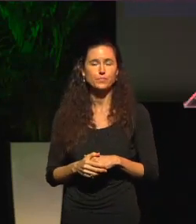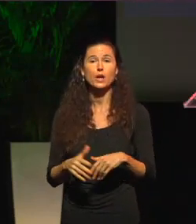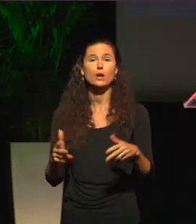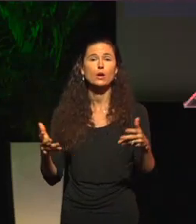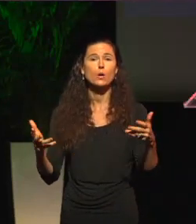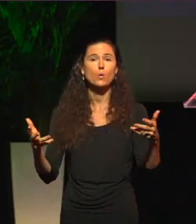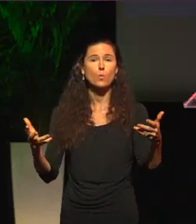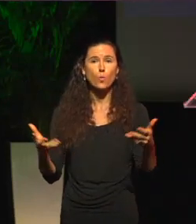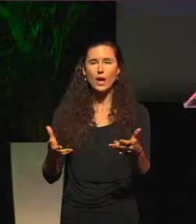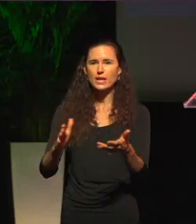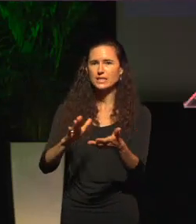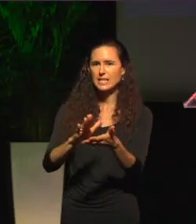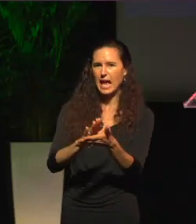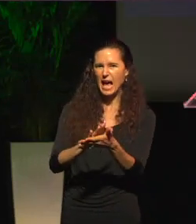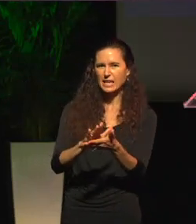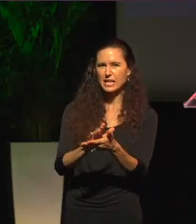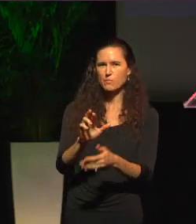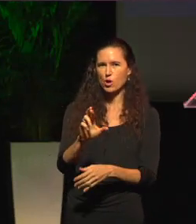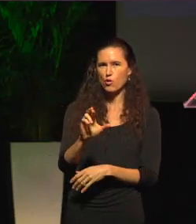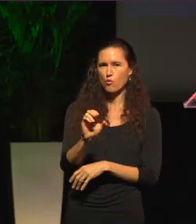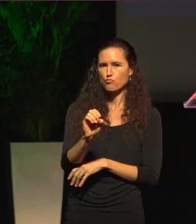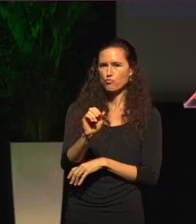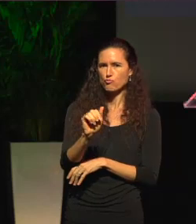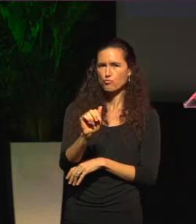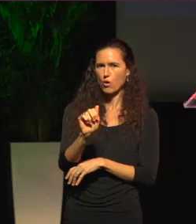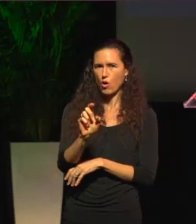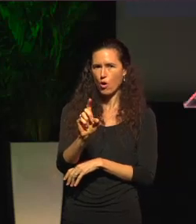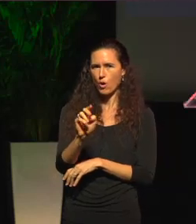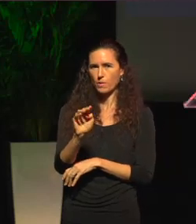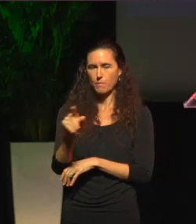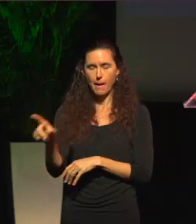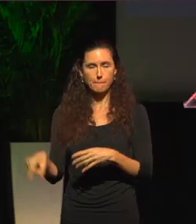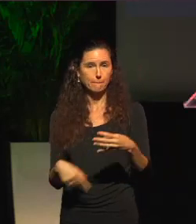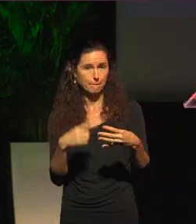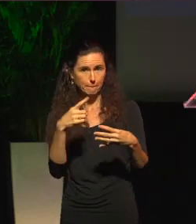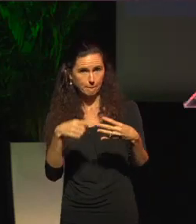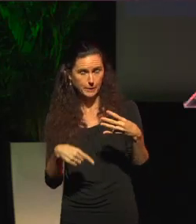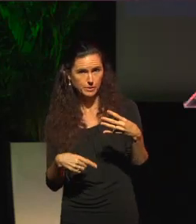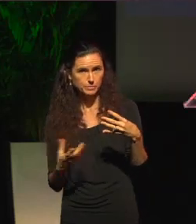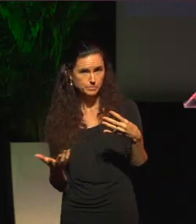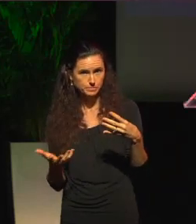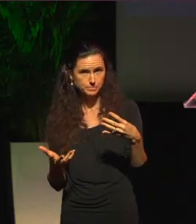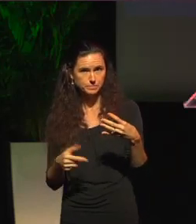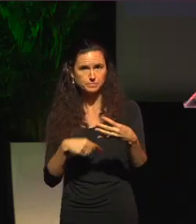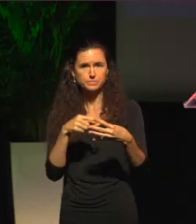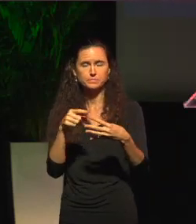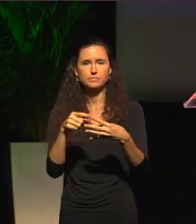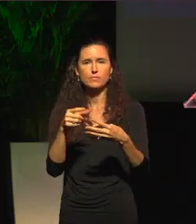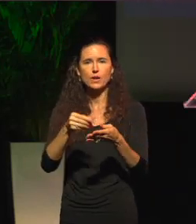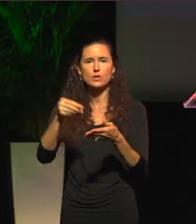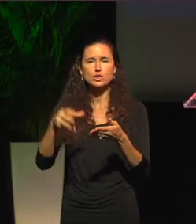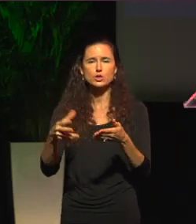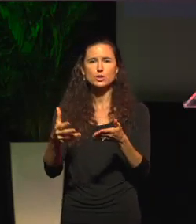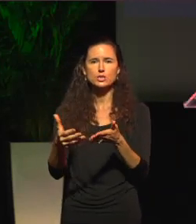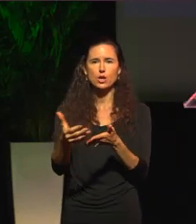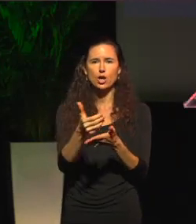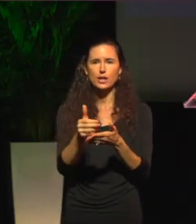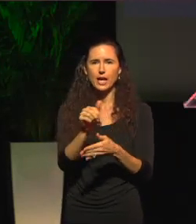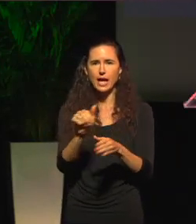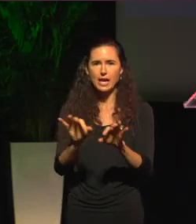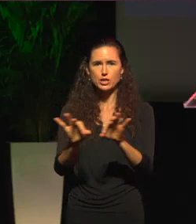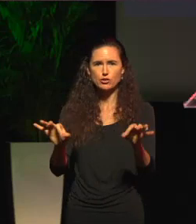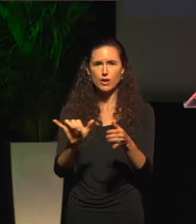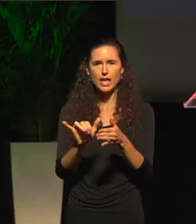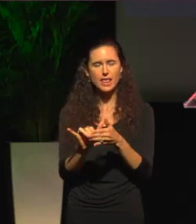is an academic roadmap? One of the multiple choices on your screen. A, for students earning an AA degree, roadmaps